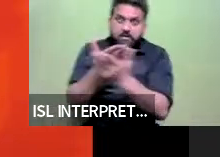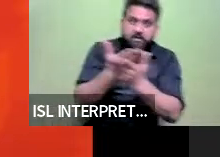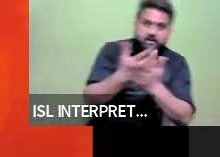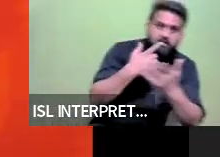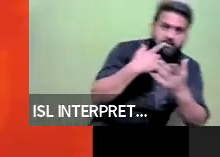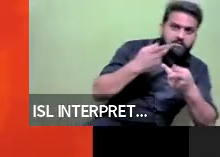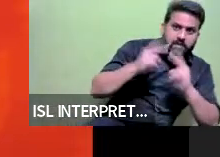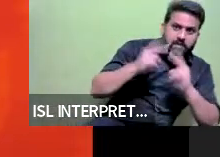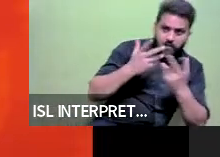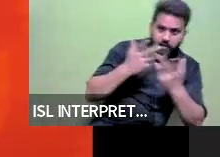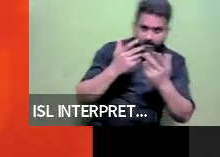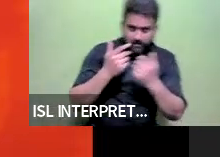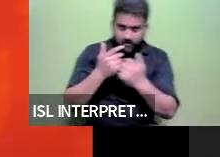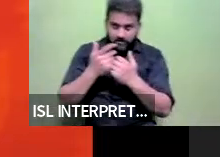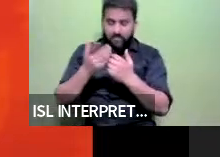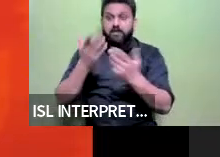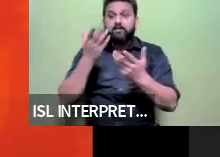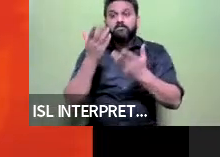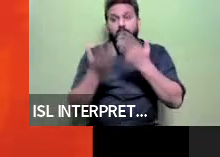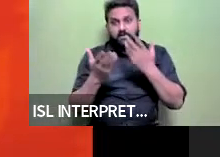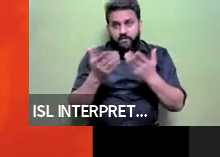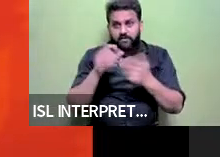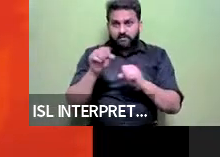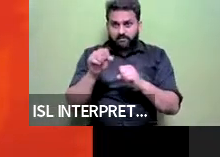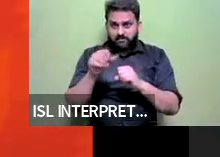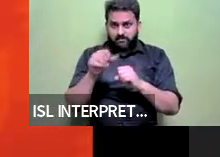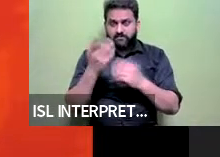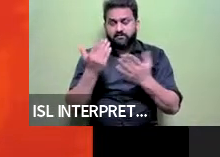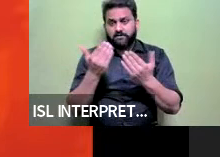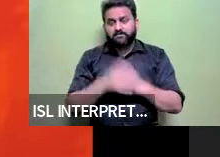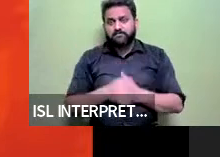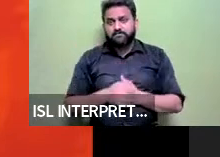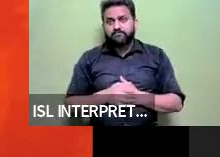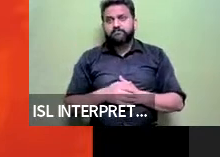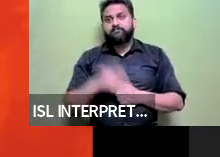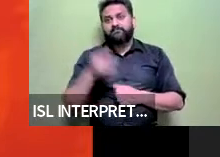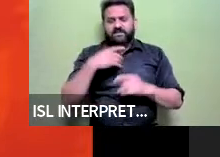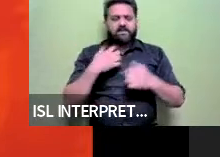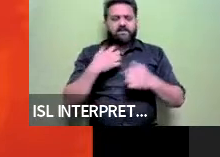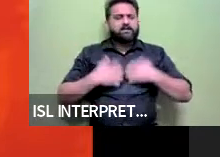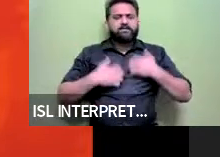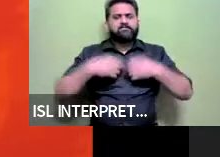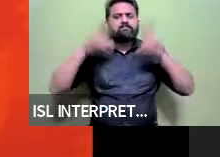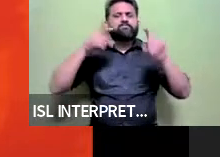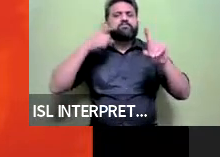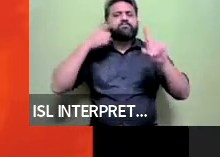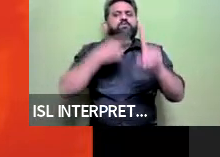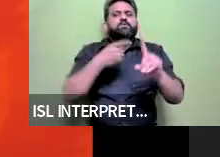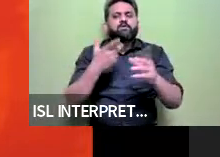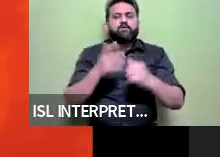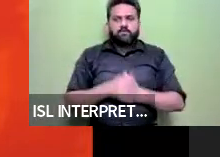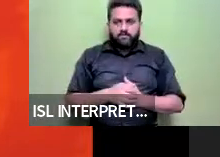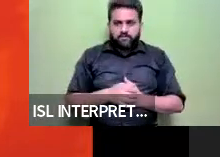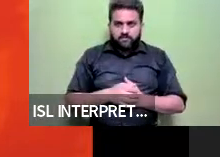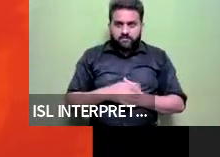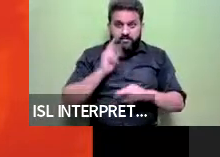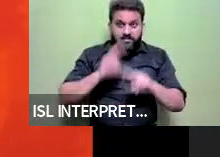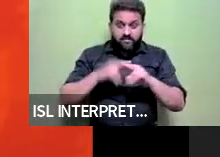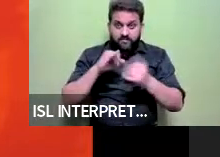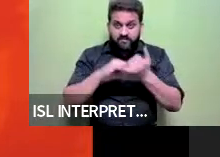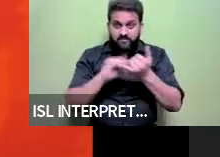but you may have some guess that what they can do. An interesting point is that if